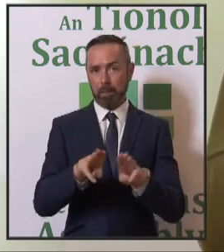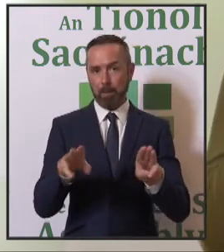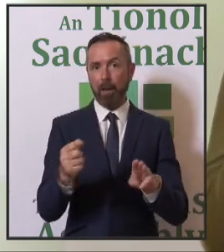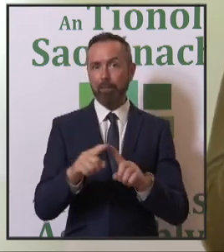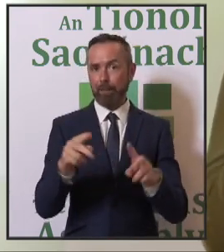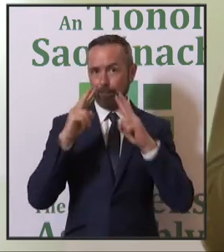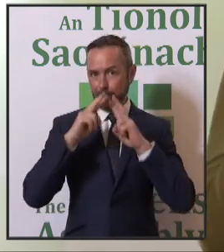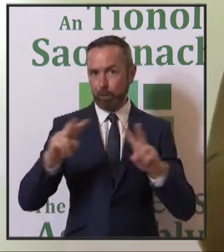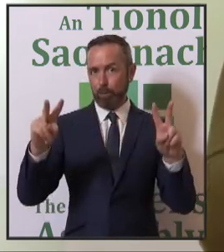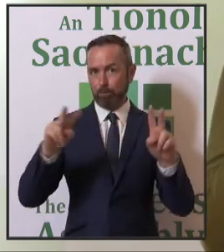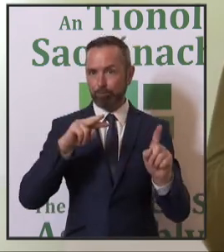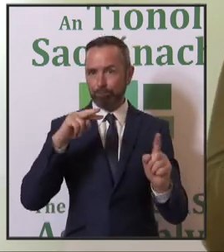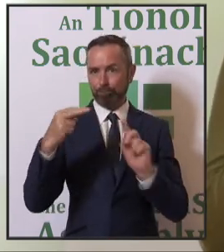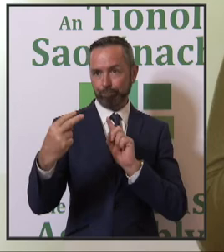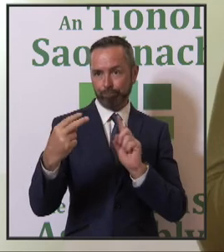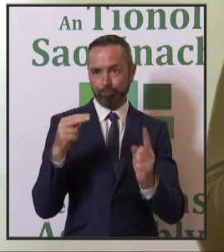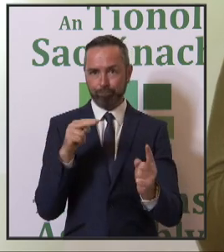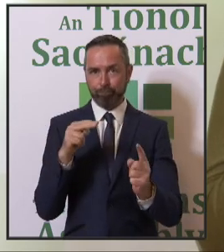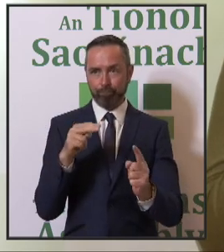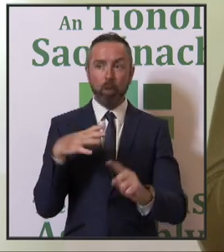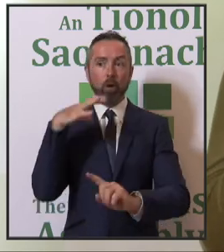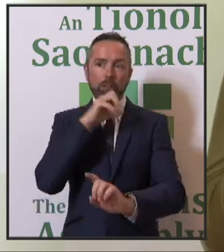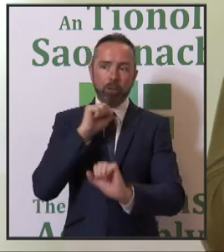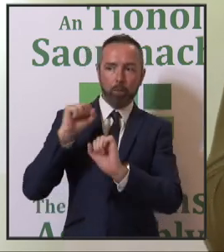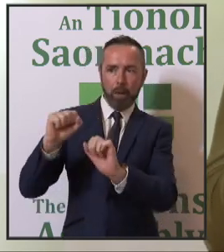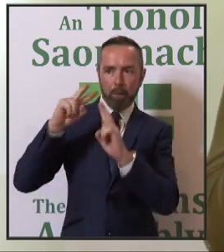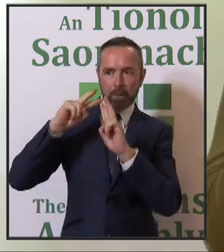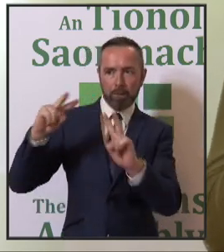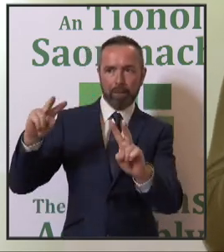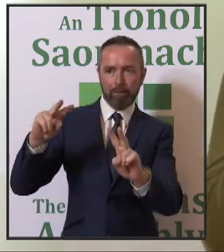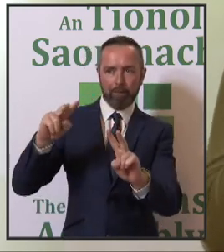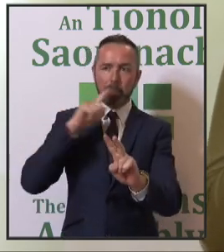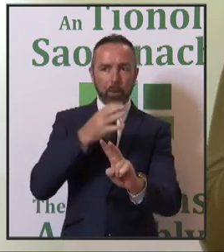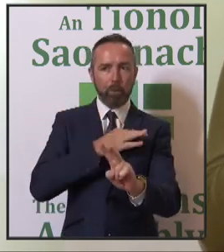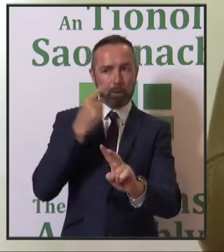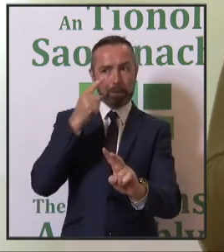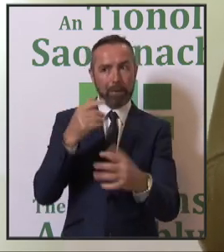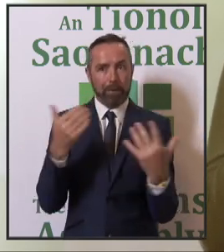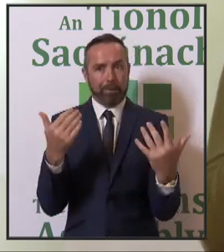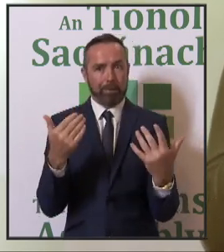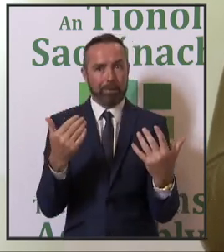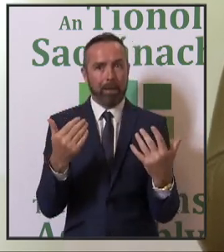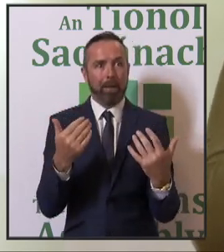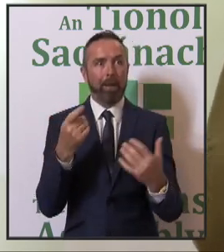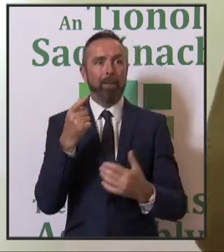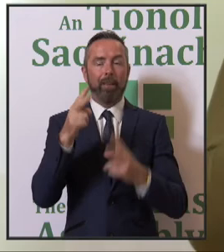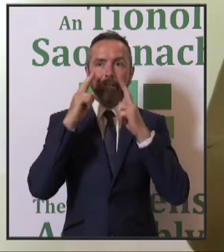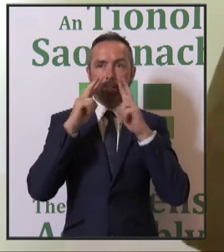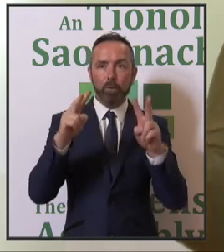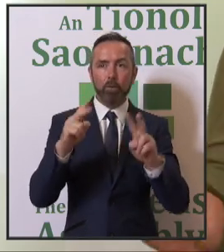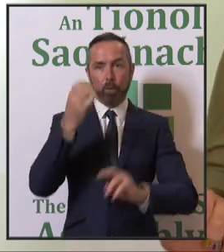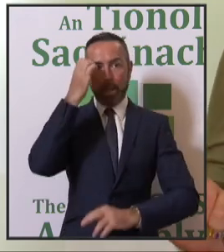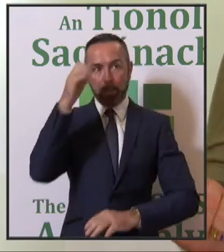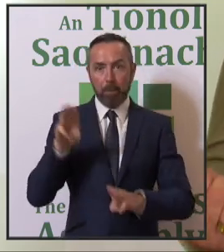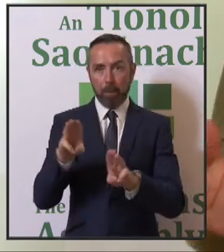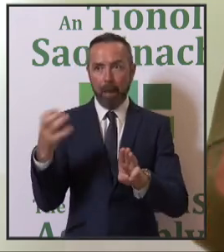you know, you might have gone in assuming what people's views are, and it was good to see as well that the views that you might